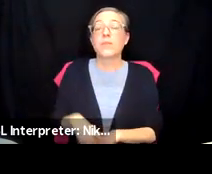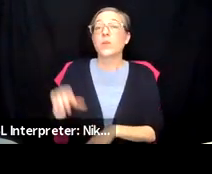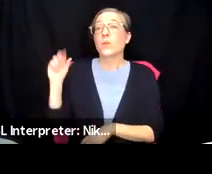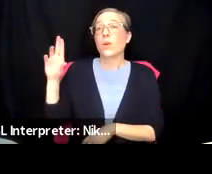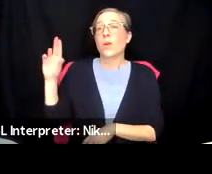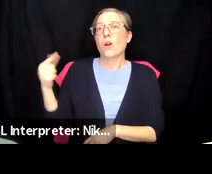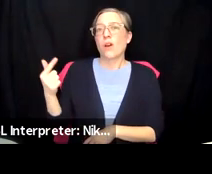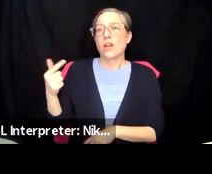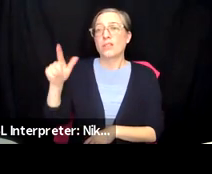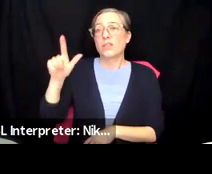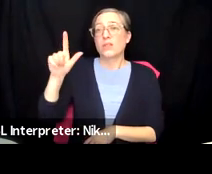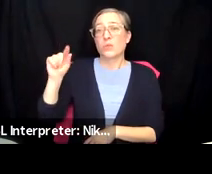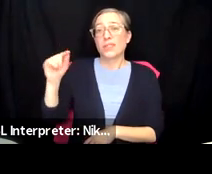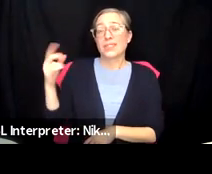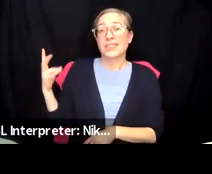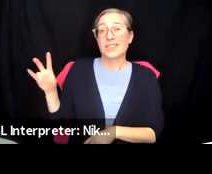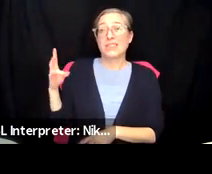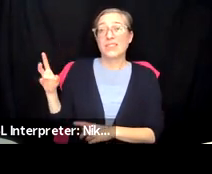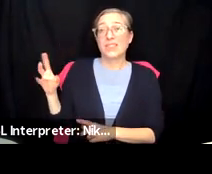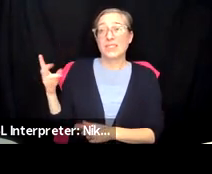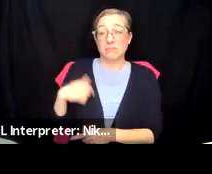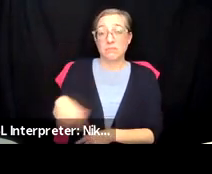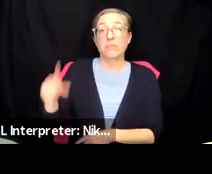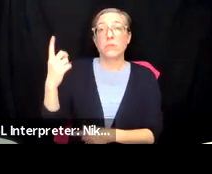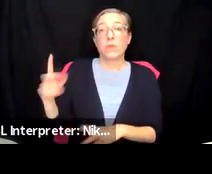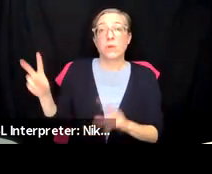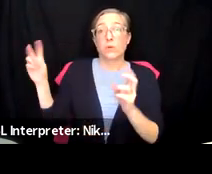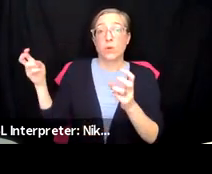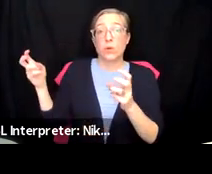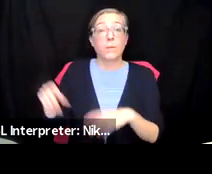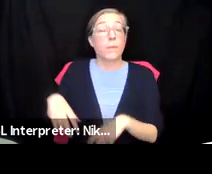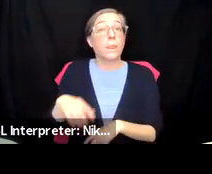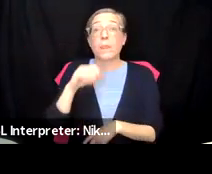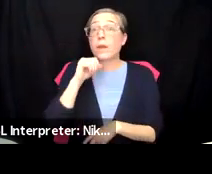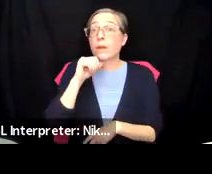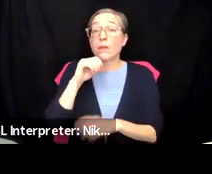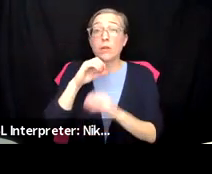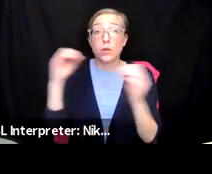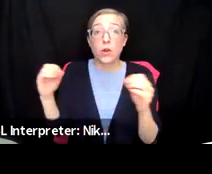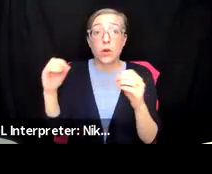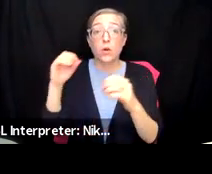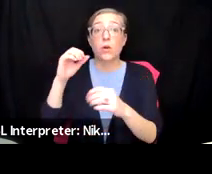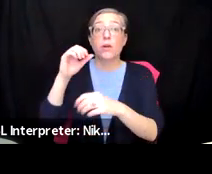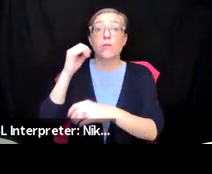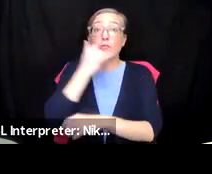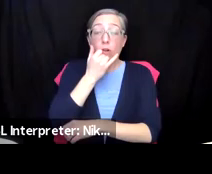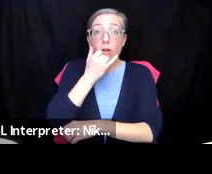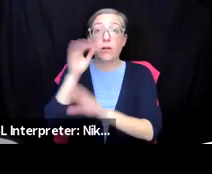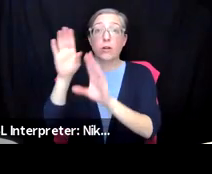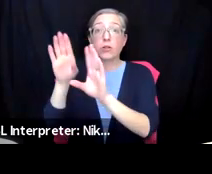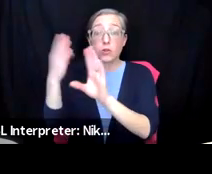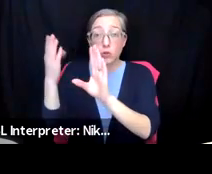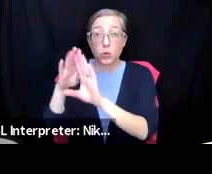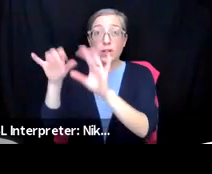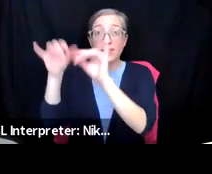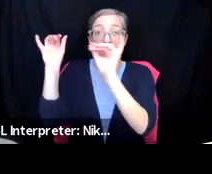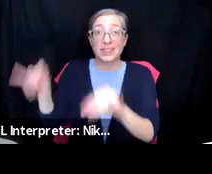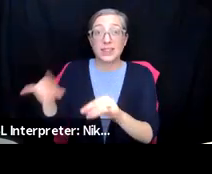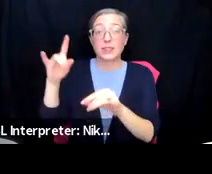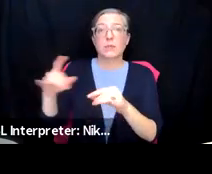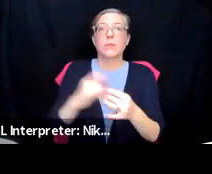2017. Quote, the no wrong door system builds on the strengths of the AAAs and the